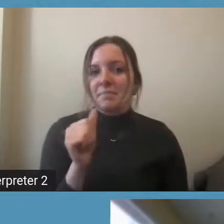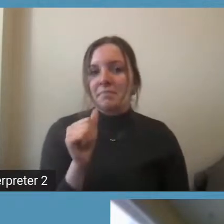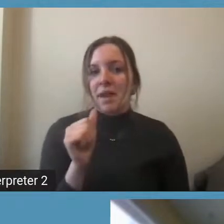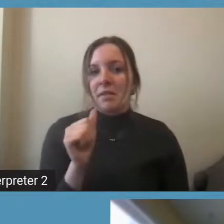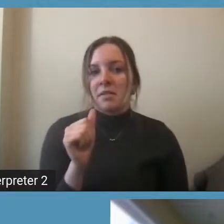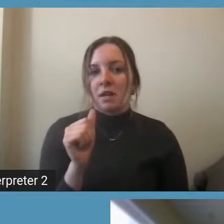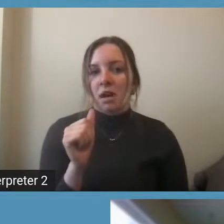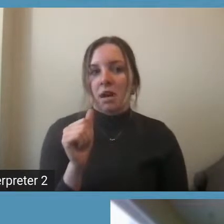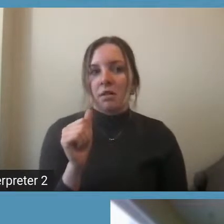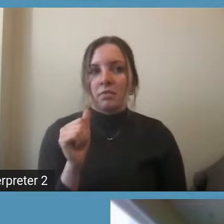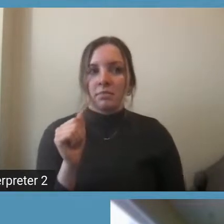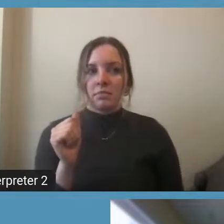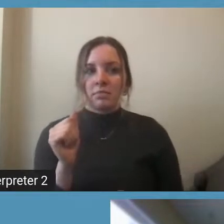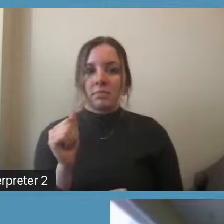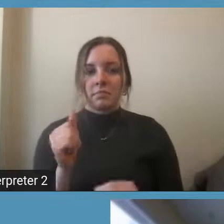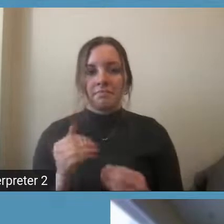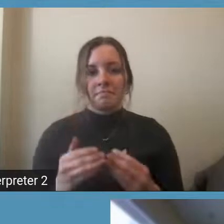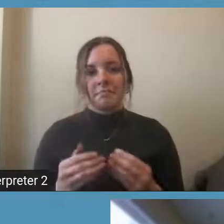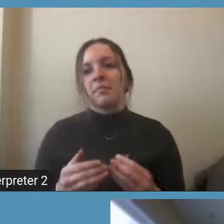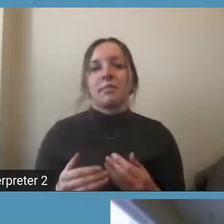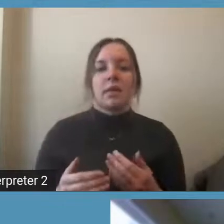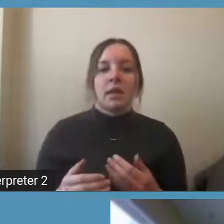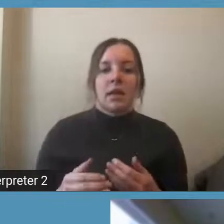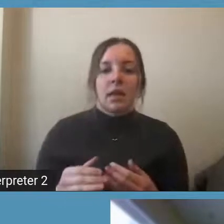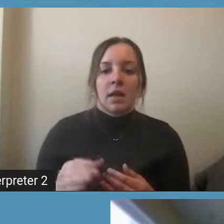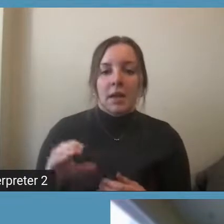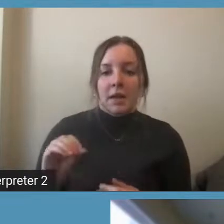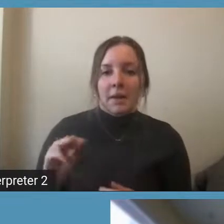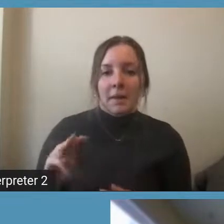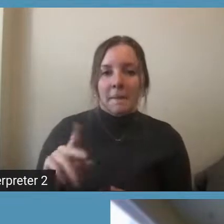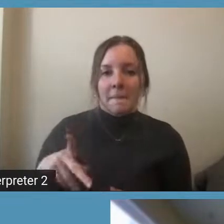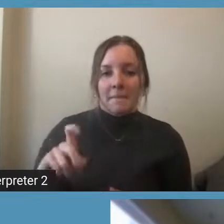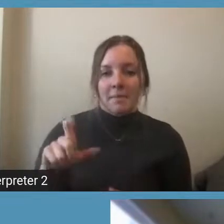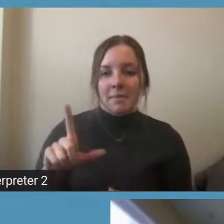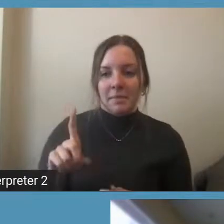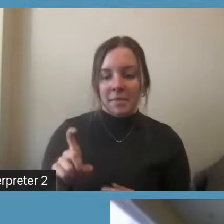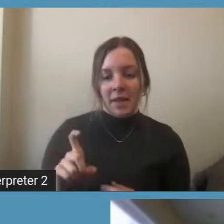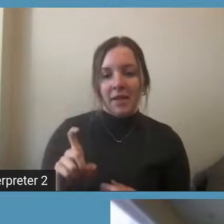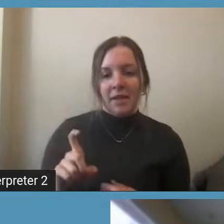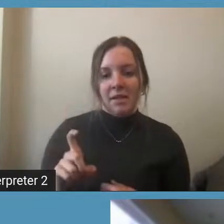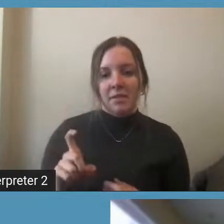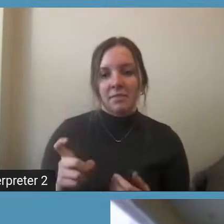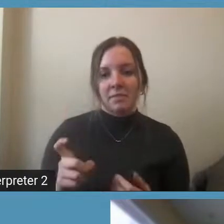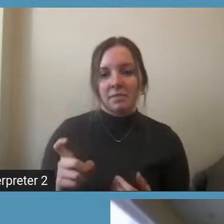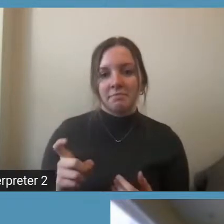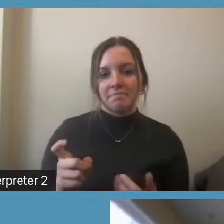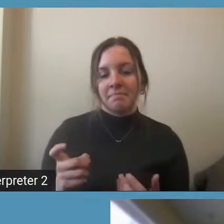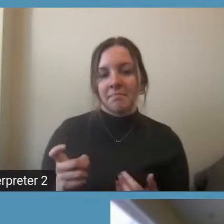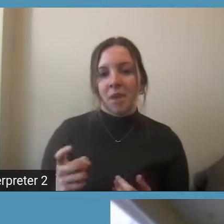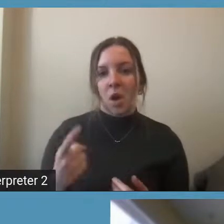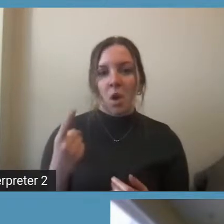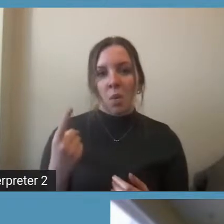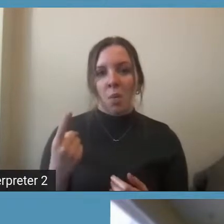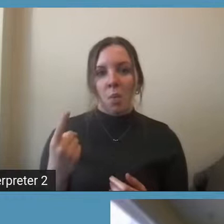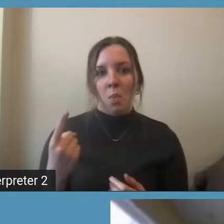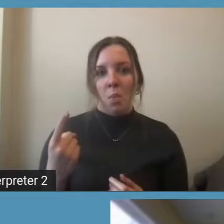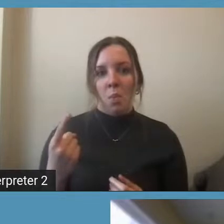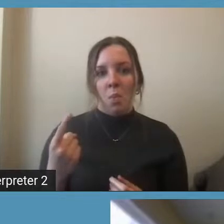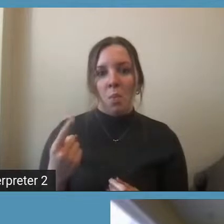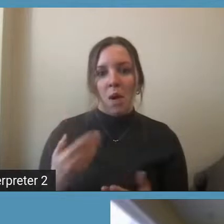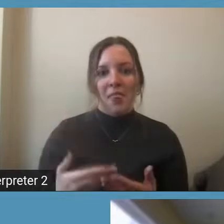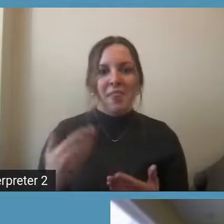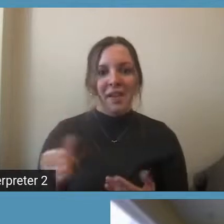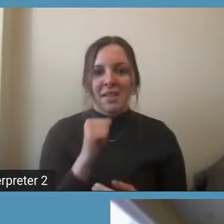complex. A bunch of bananas is kind of complex. A basket of fruit is really complex. So the complexity makes it a